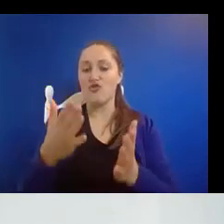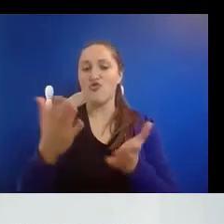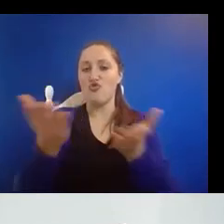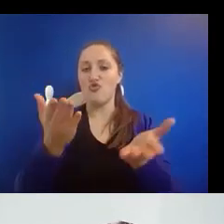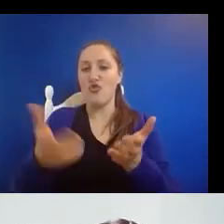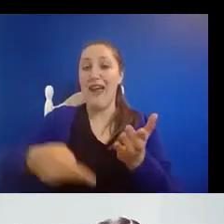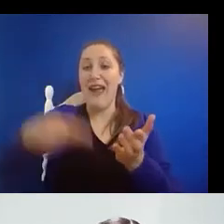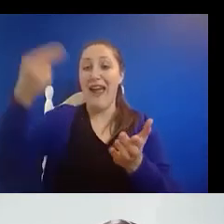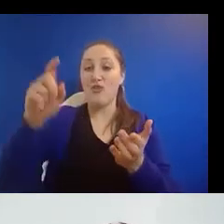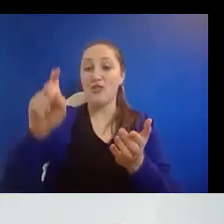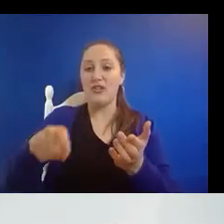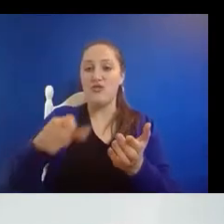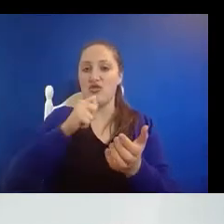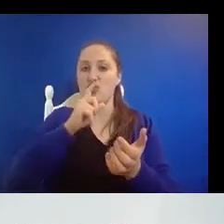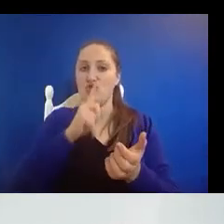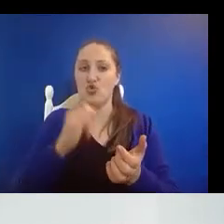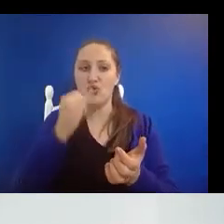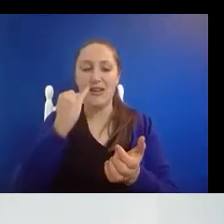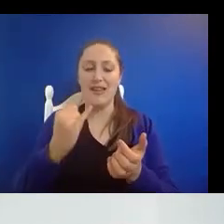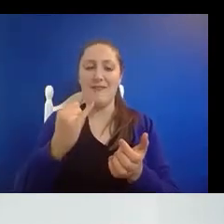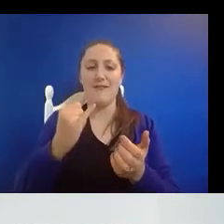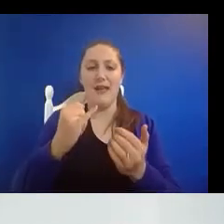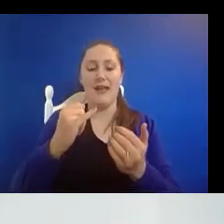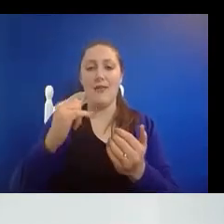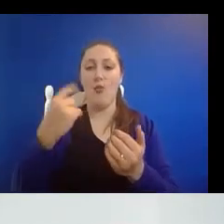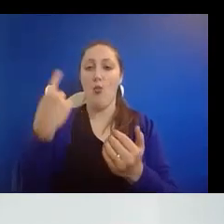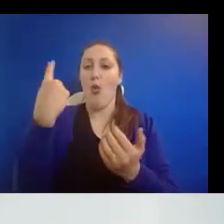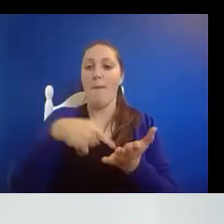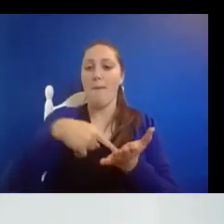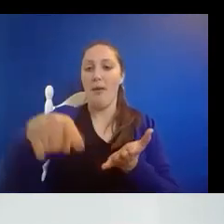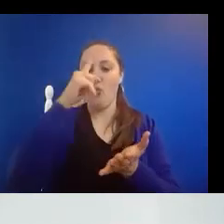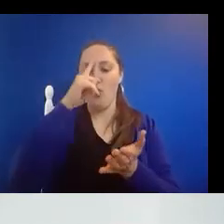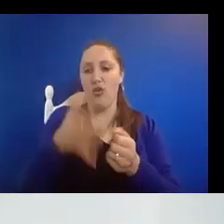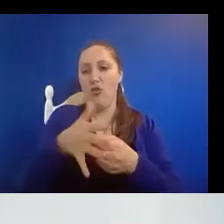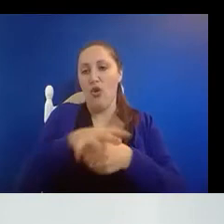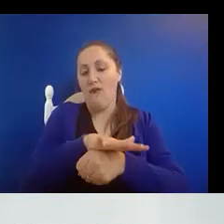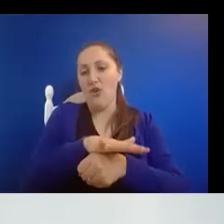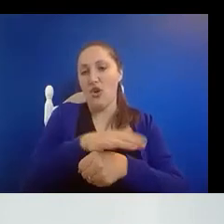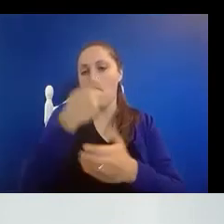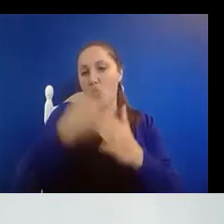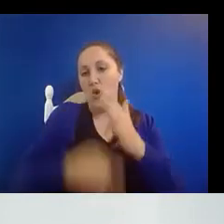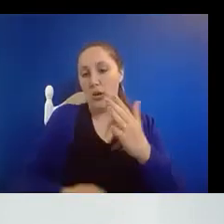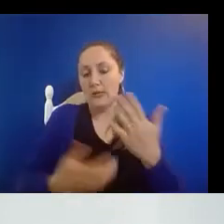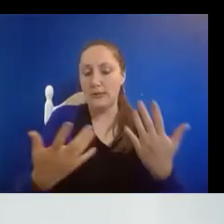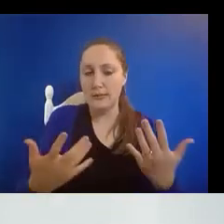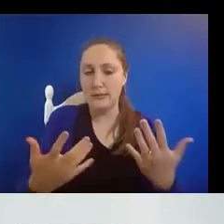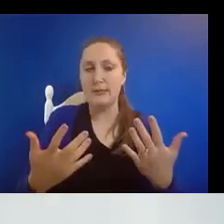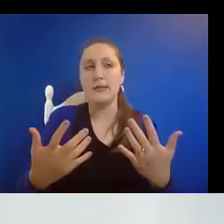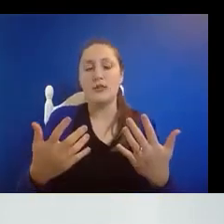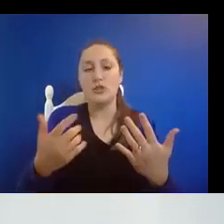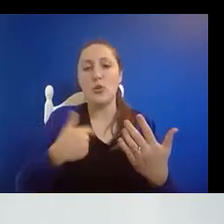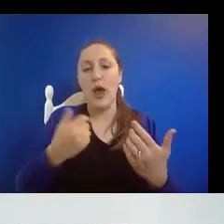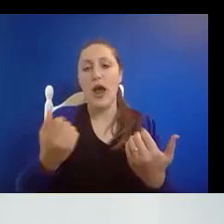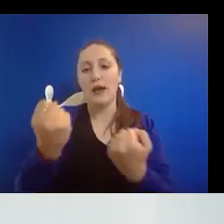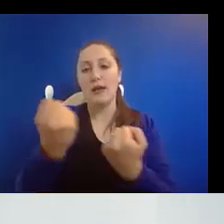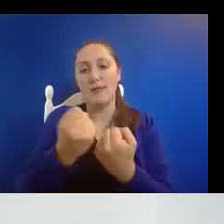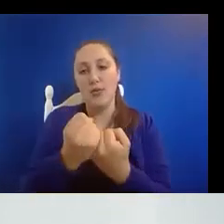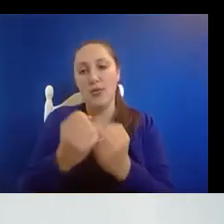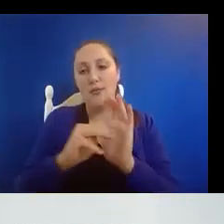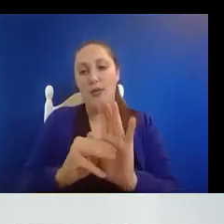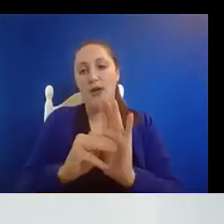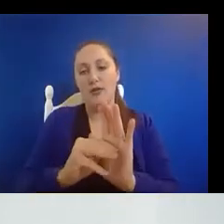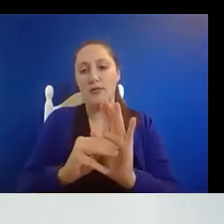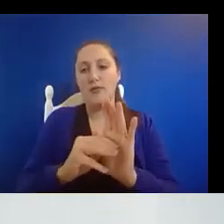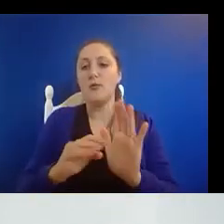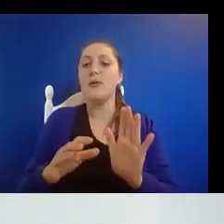that flat payment will cover their costs. So I only ever promote models that take account of people's